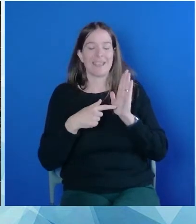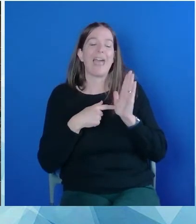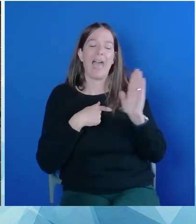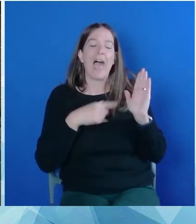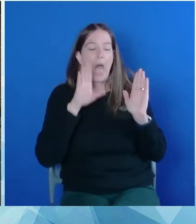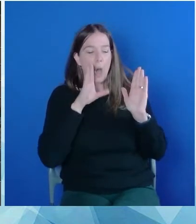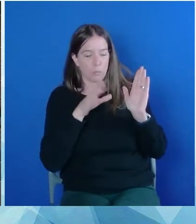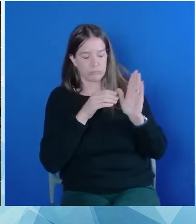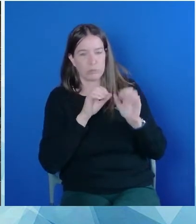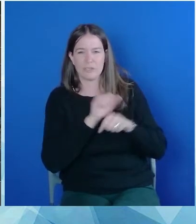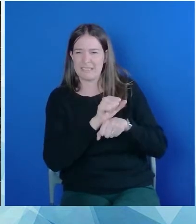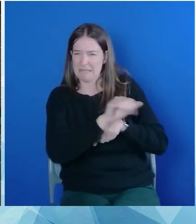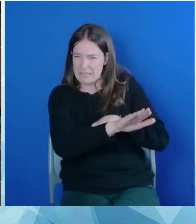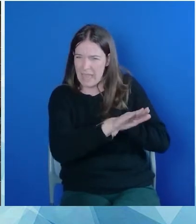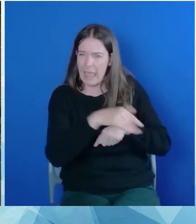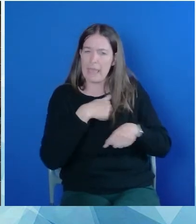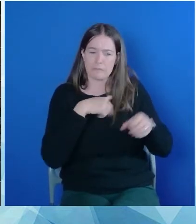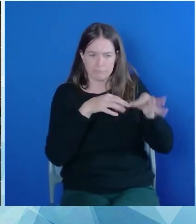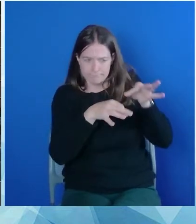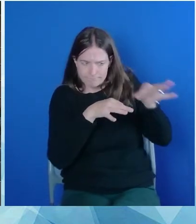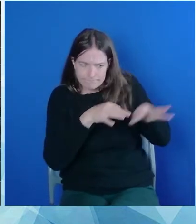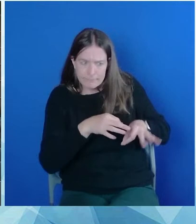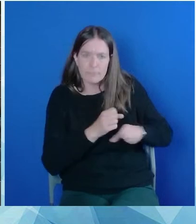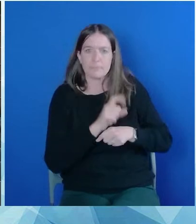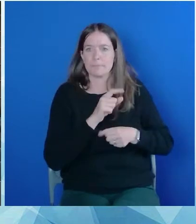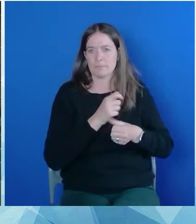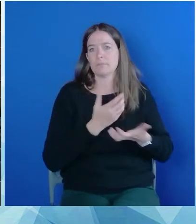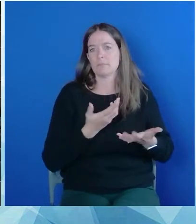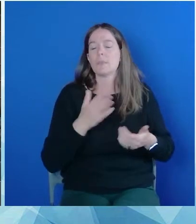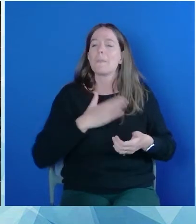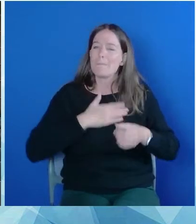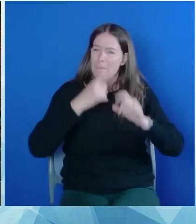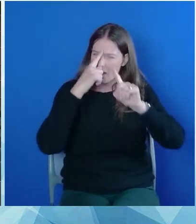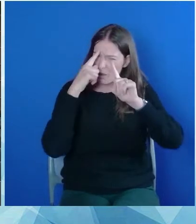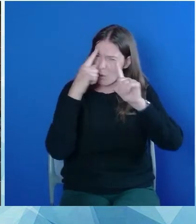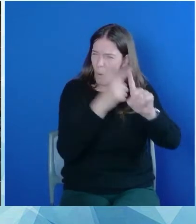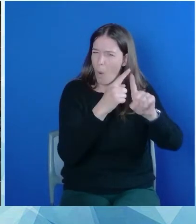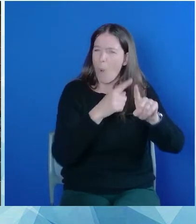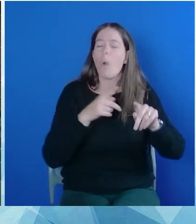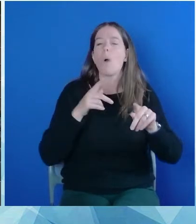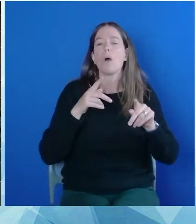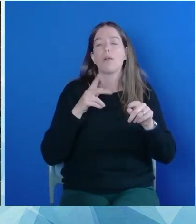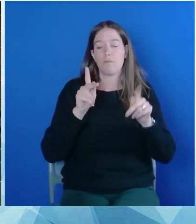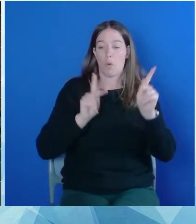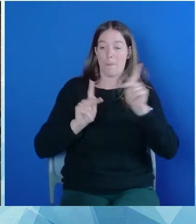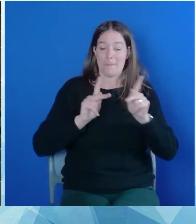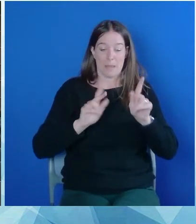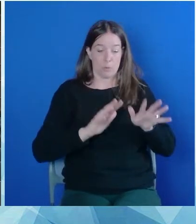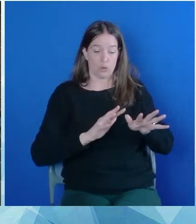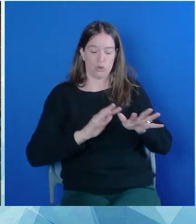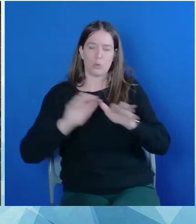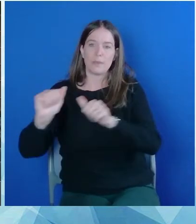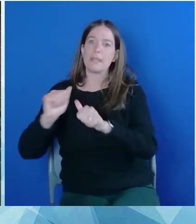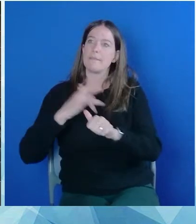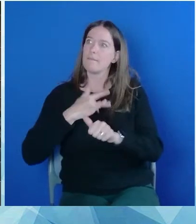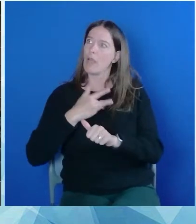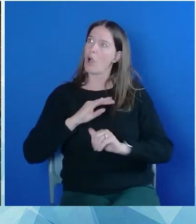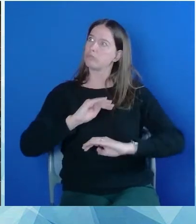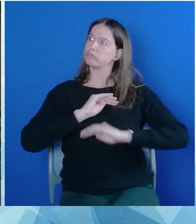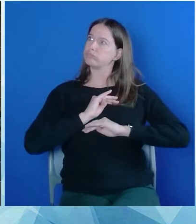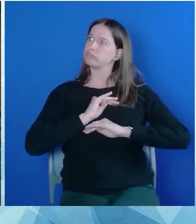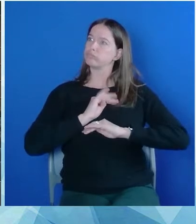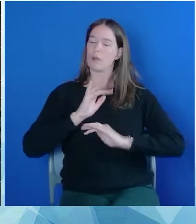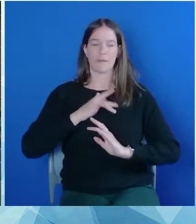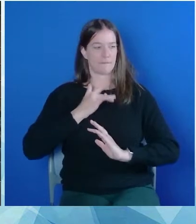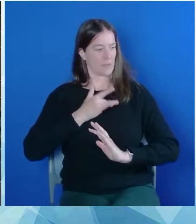so my goal is always that people leave the ombudsperson's office better than when they arrived. That's